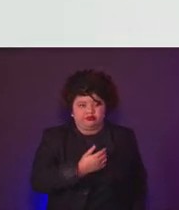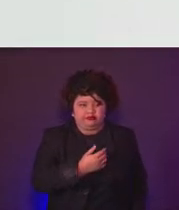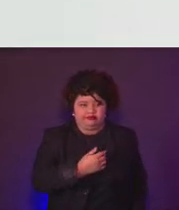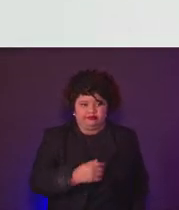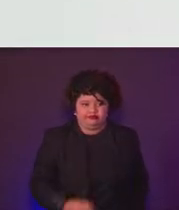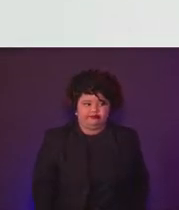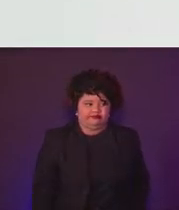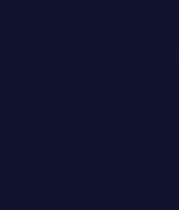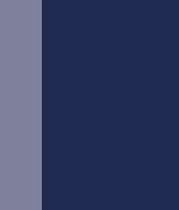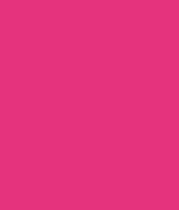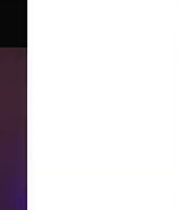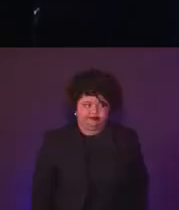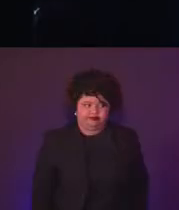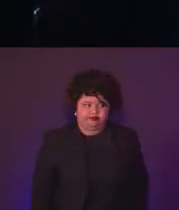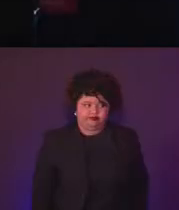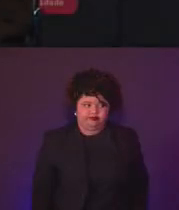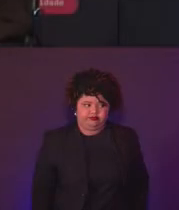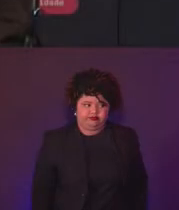had.